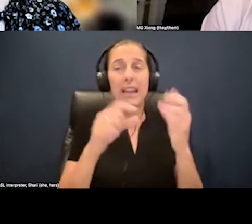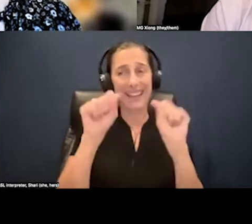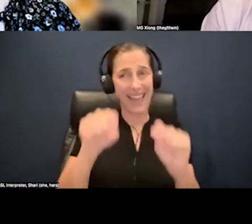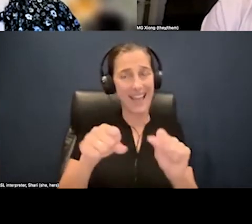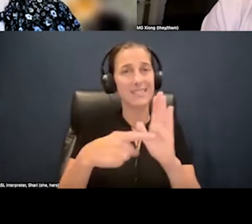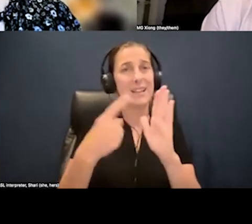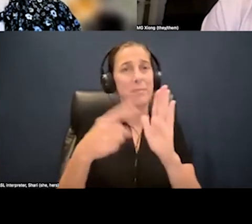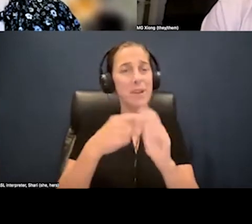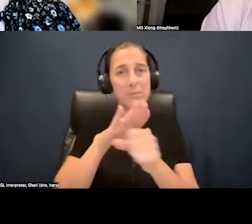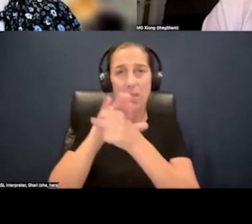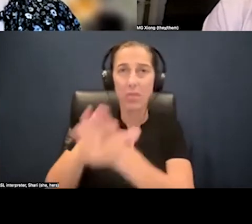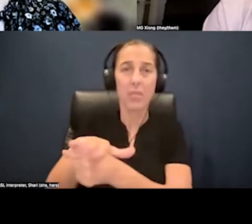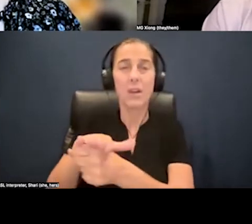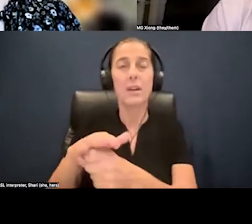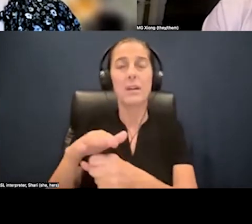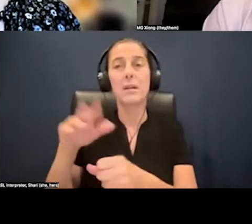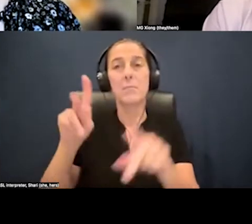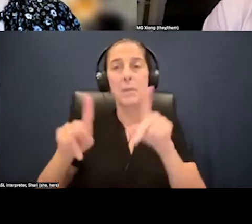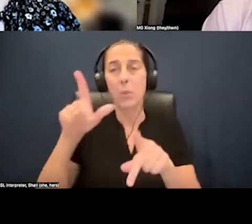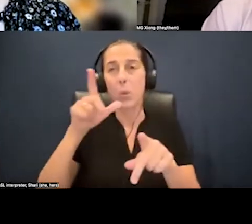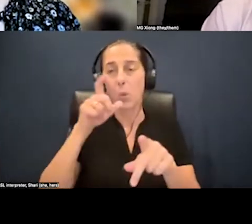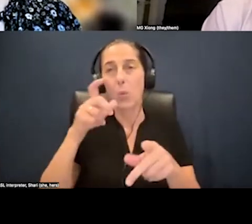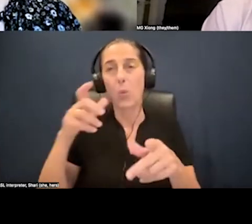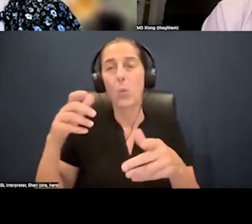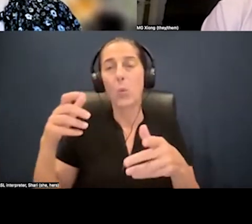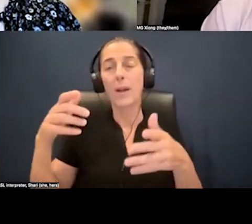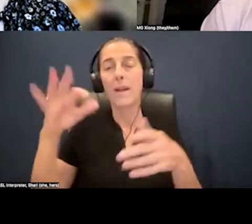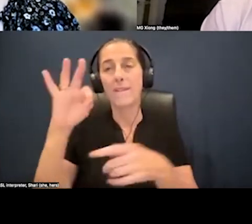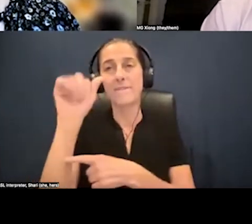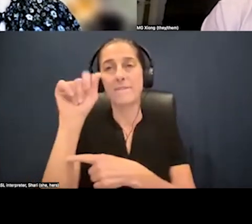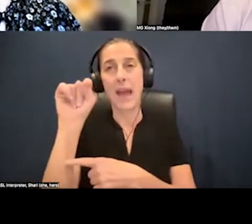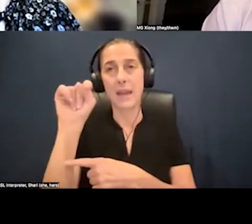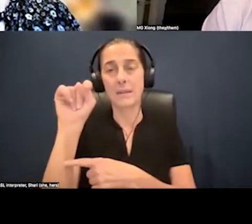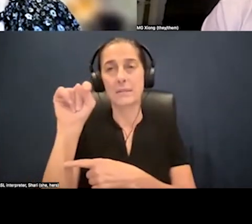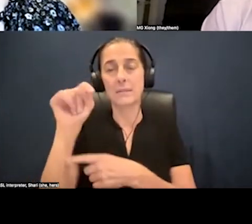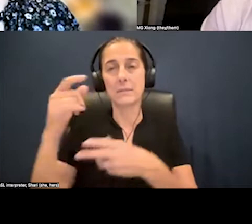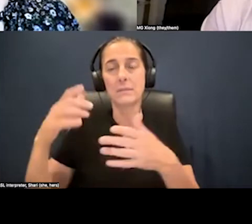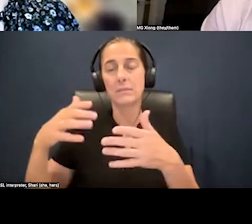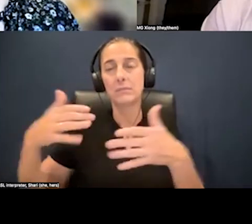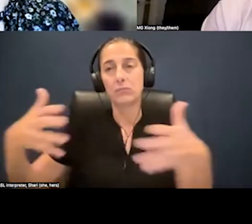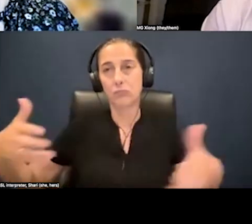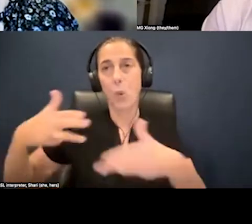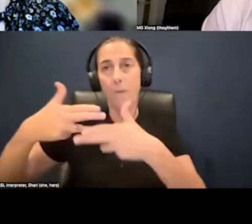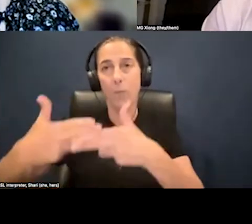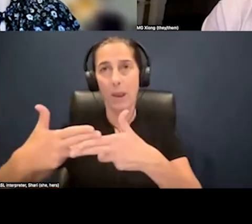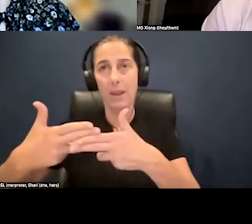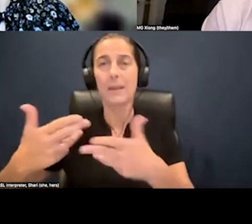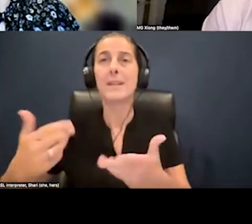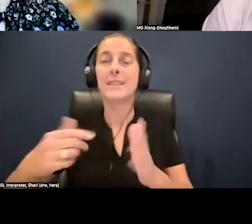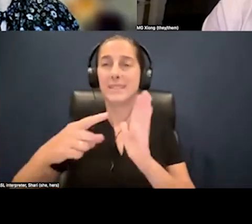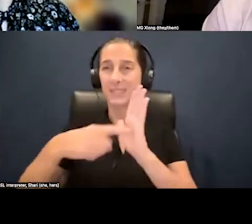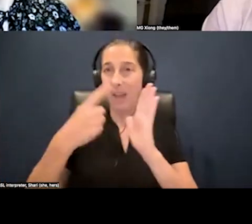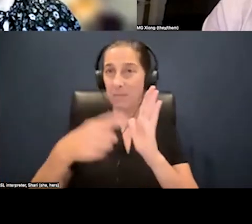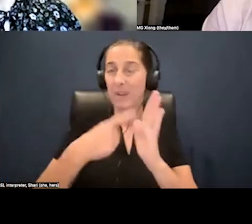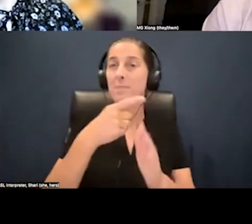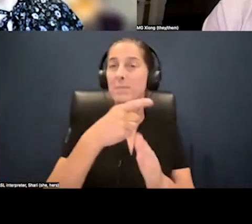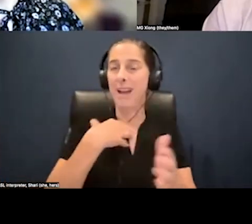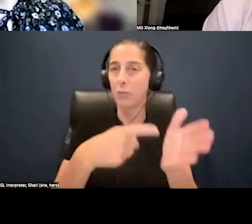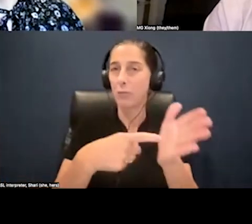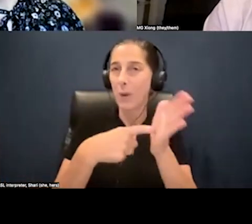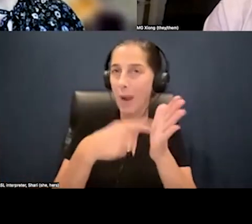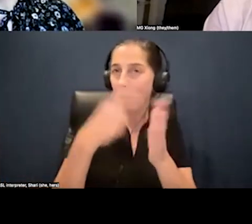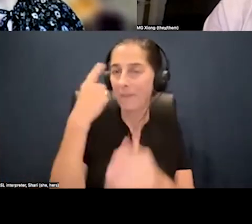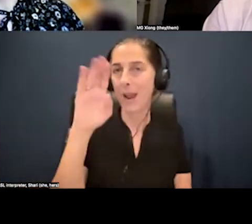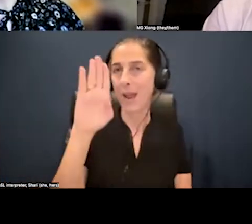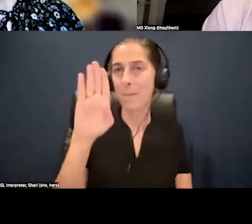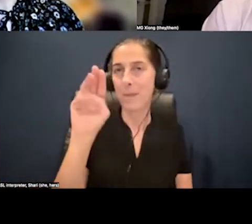some physicians, surgeons, providers have kind of BMI requirements,